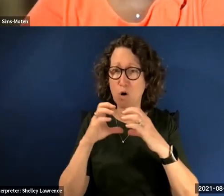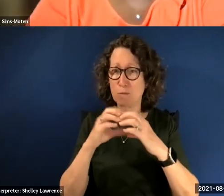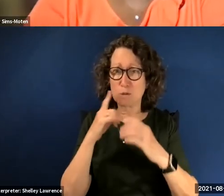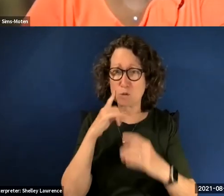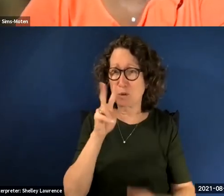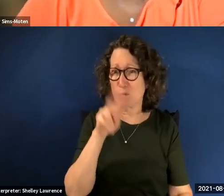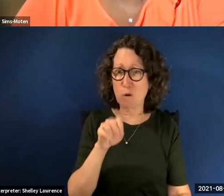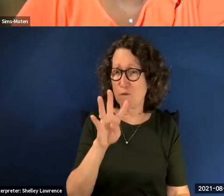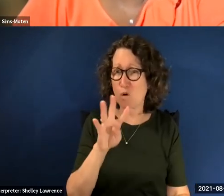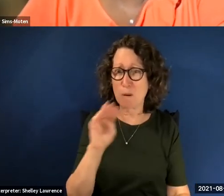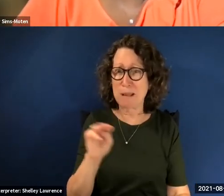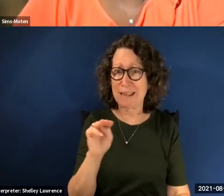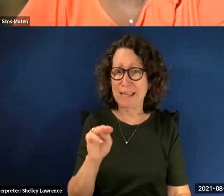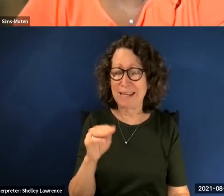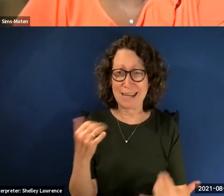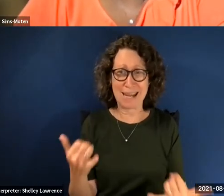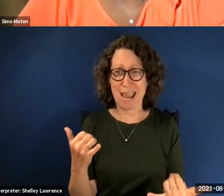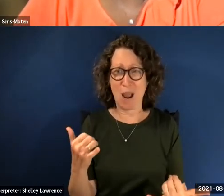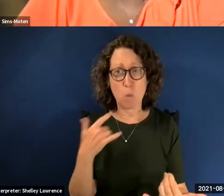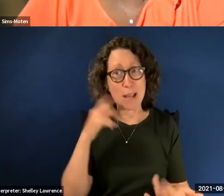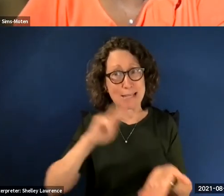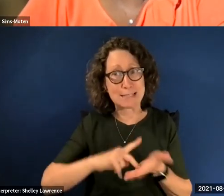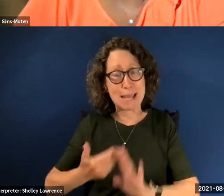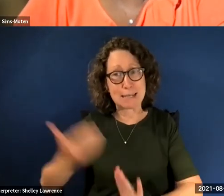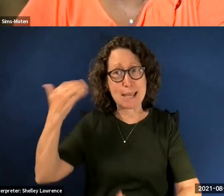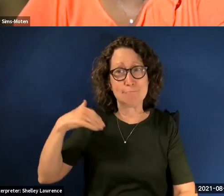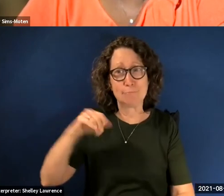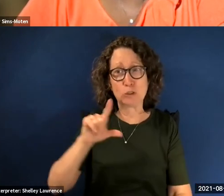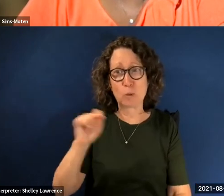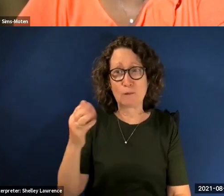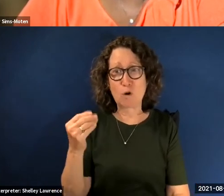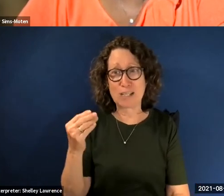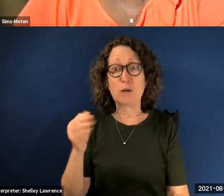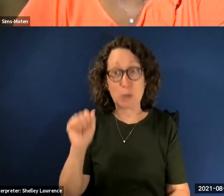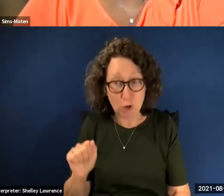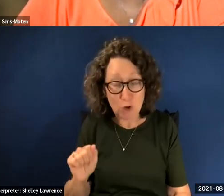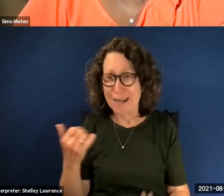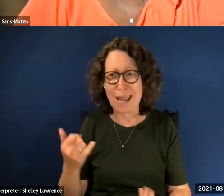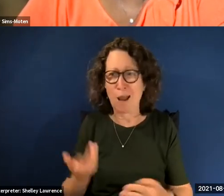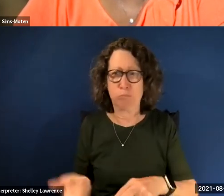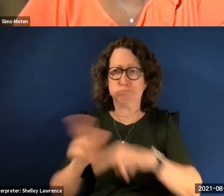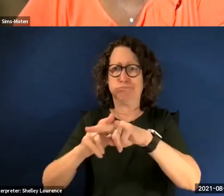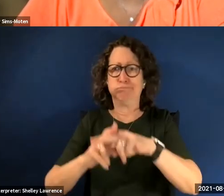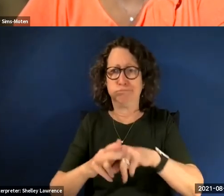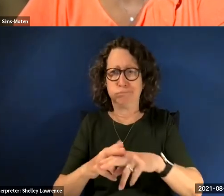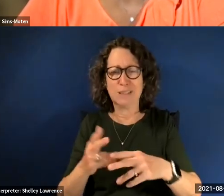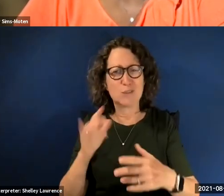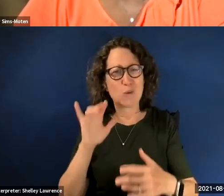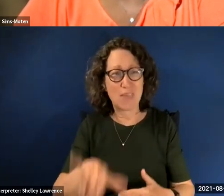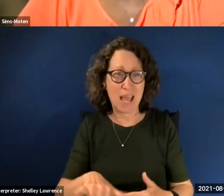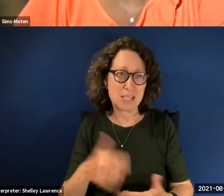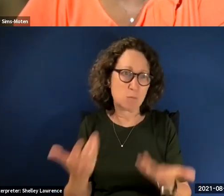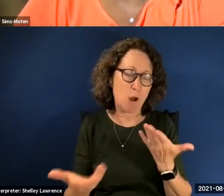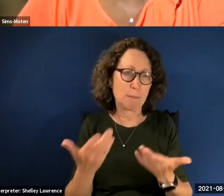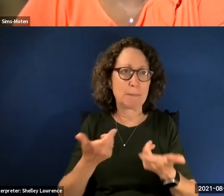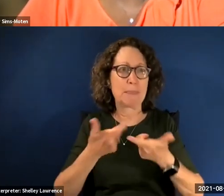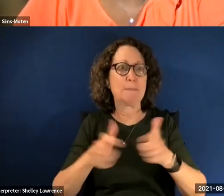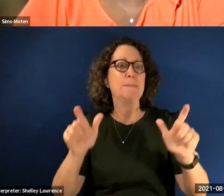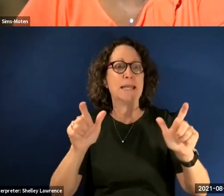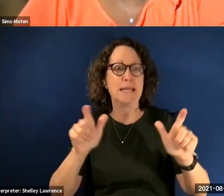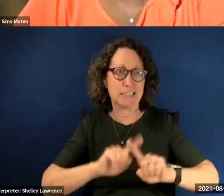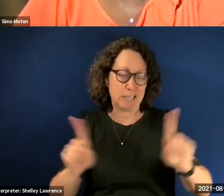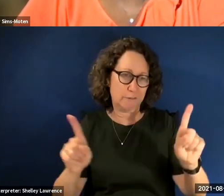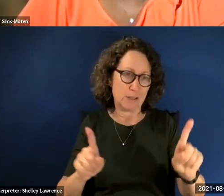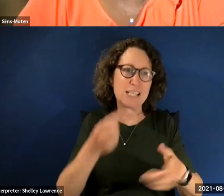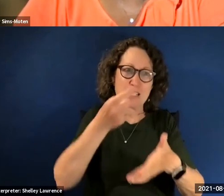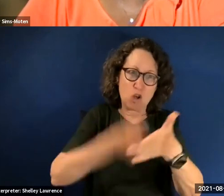that $2.4 million like we intended back in 2014 either. So that's probably the main difference